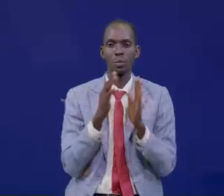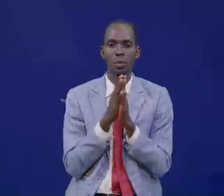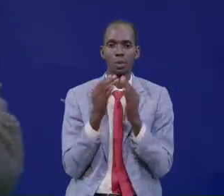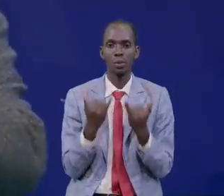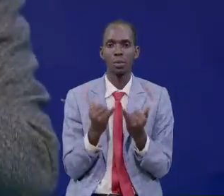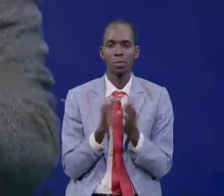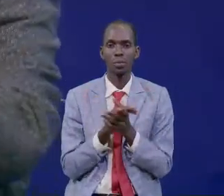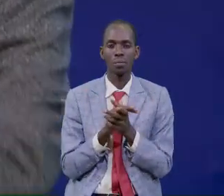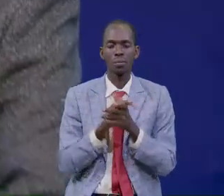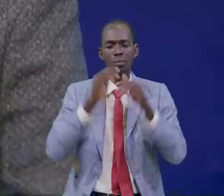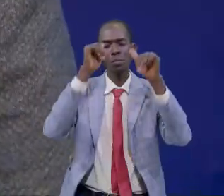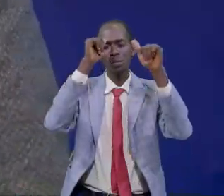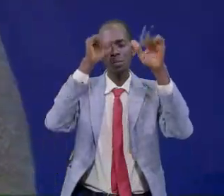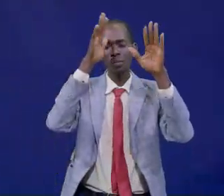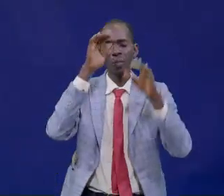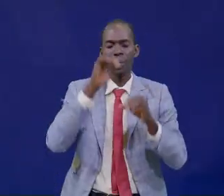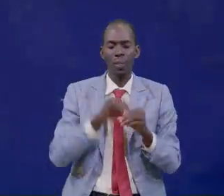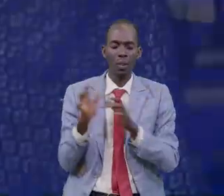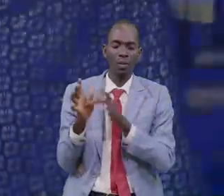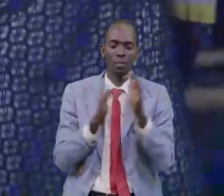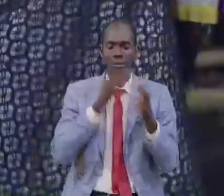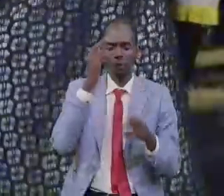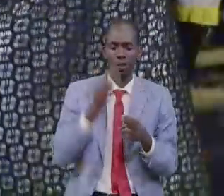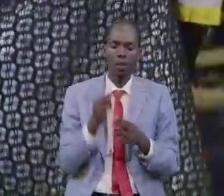Father, in Jesus' name,